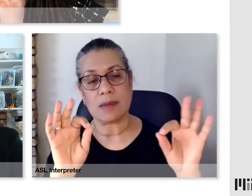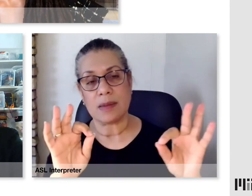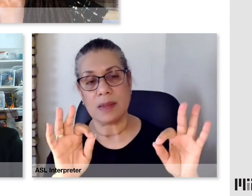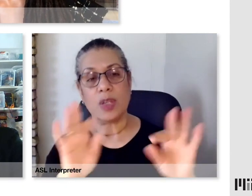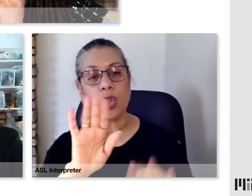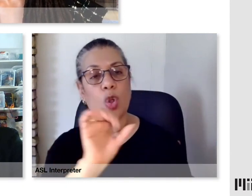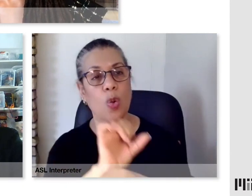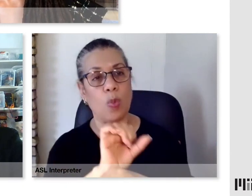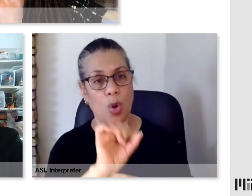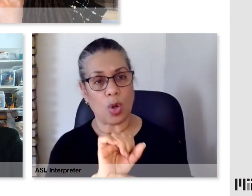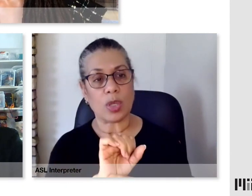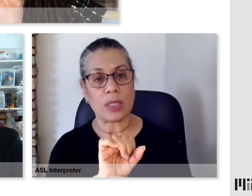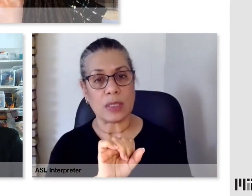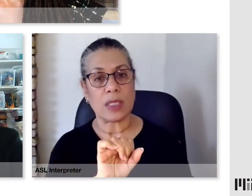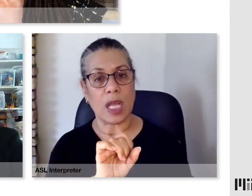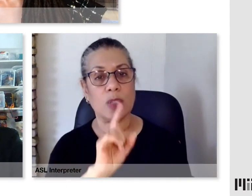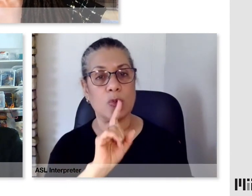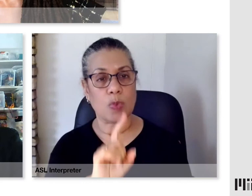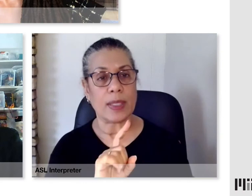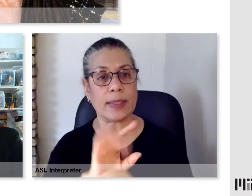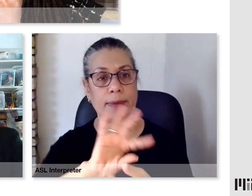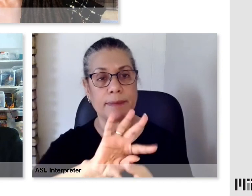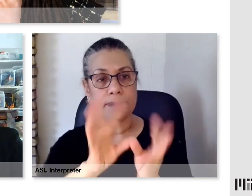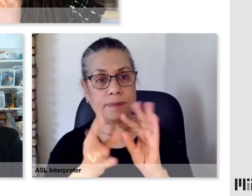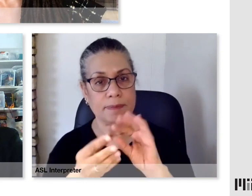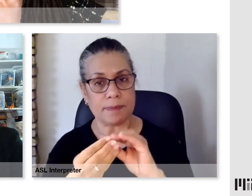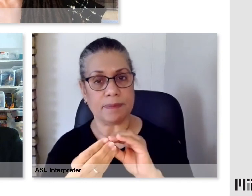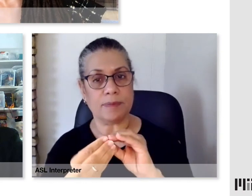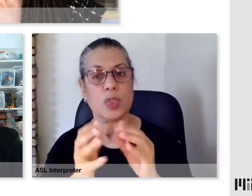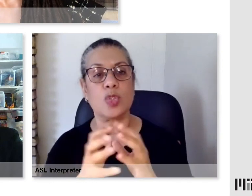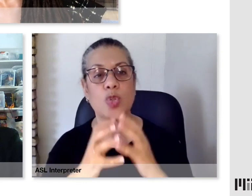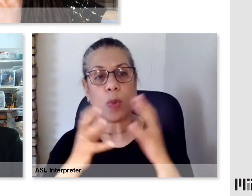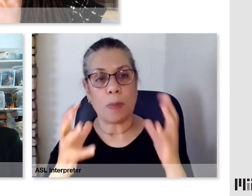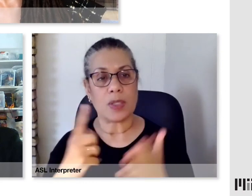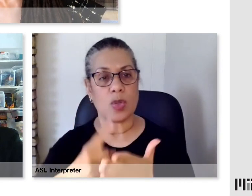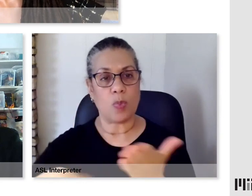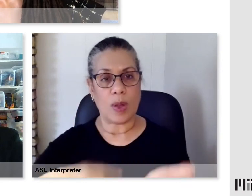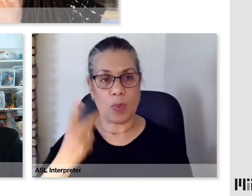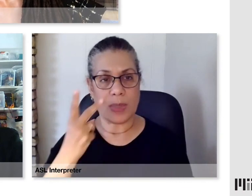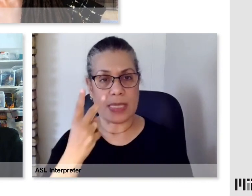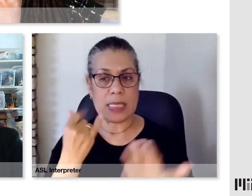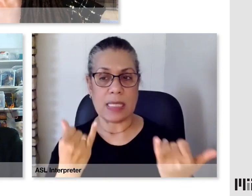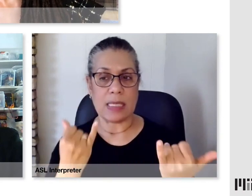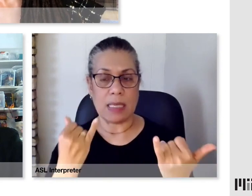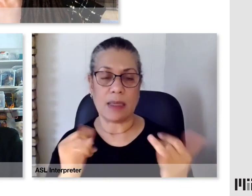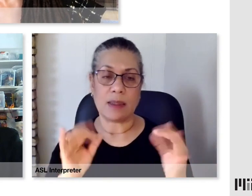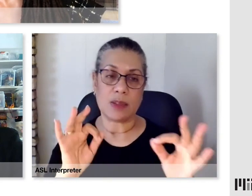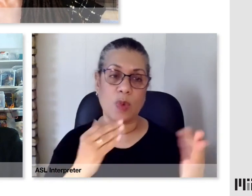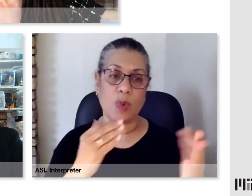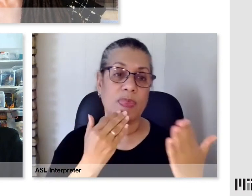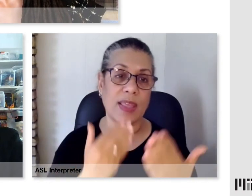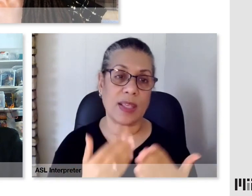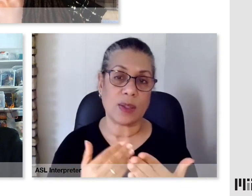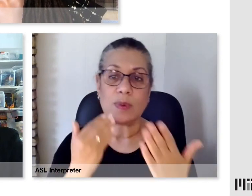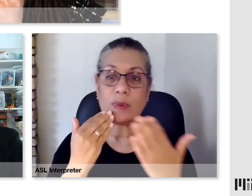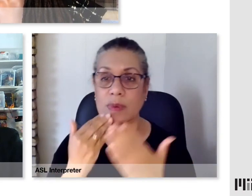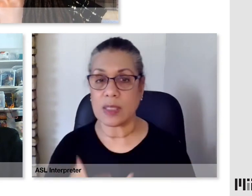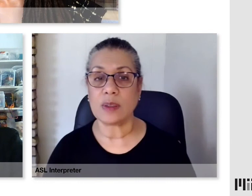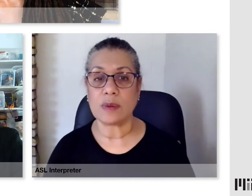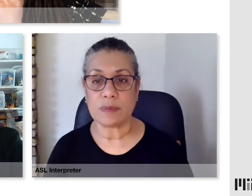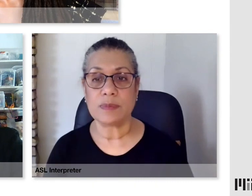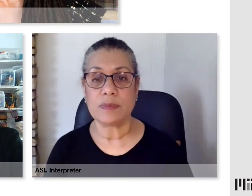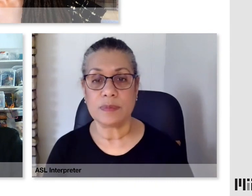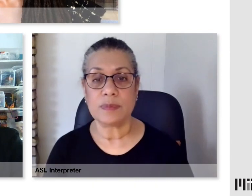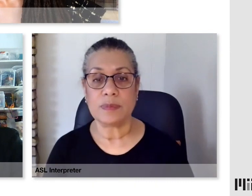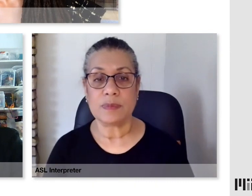of encompasses so many of the themes that we've been seeing here and, you know, has been, I think, inspirational to, you know, to a